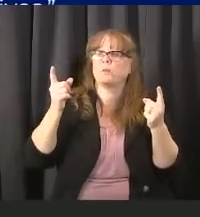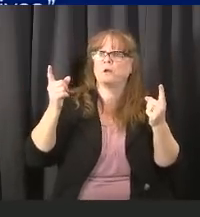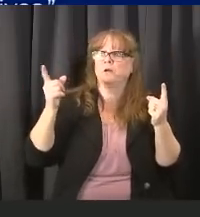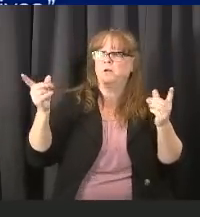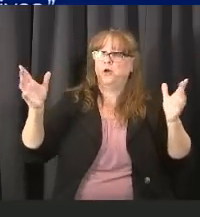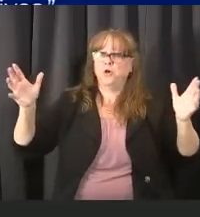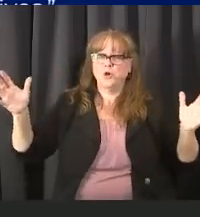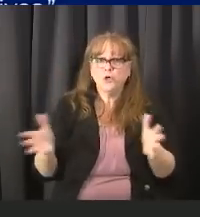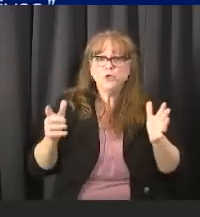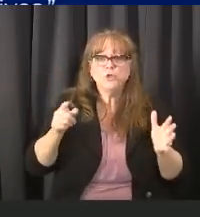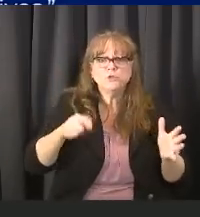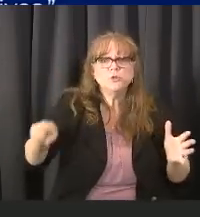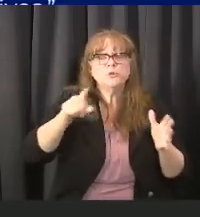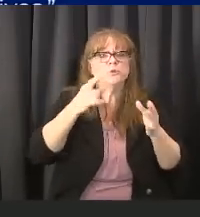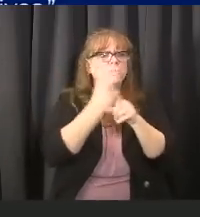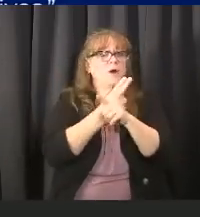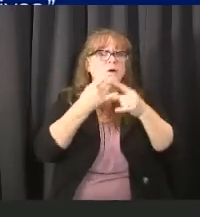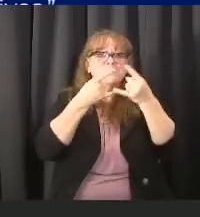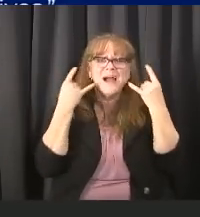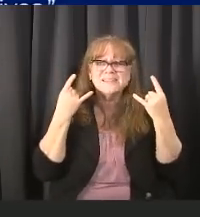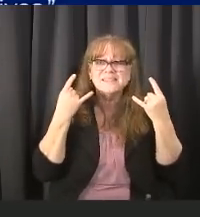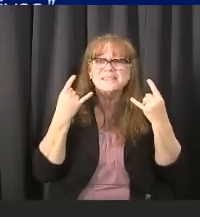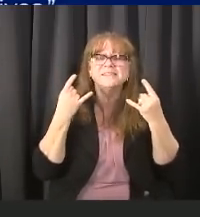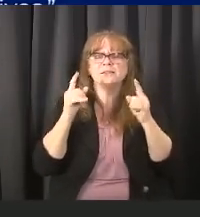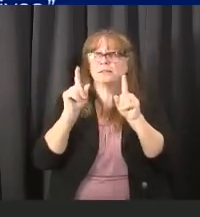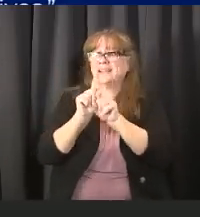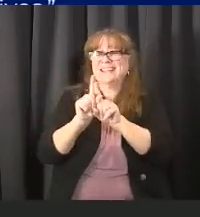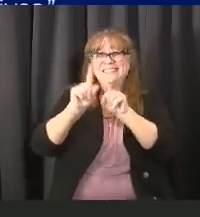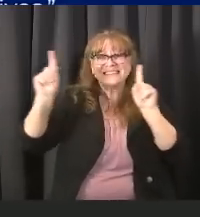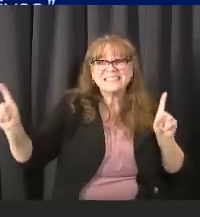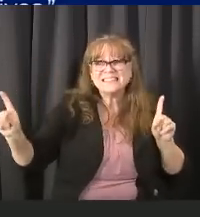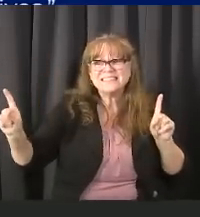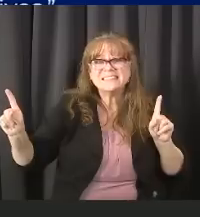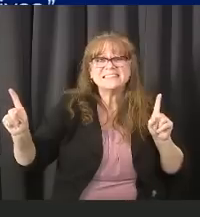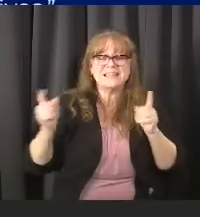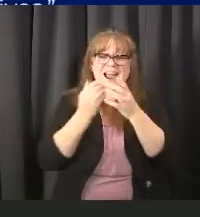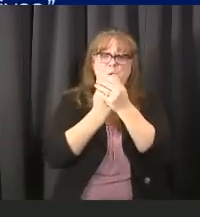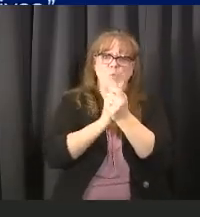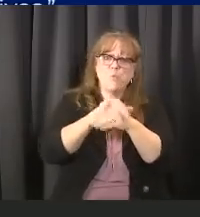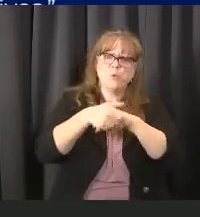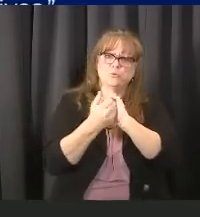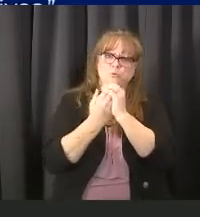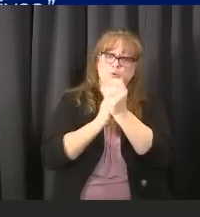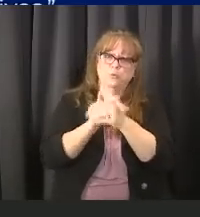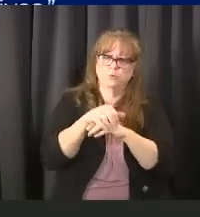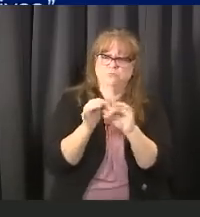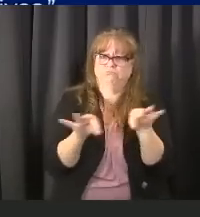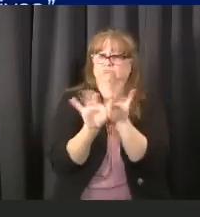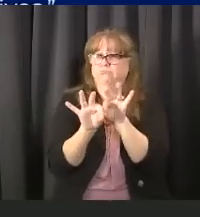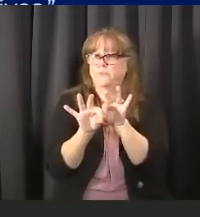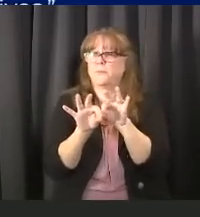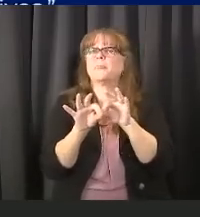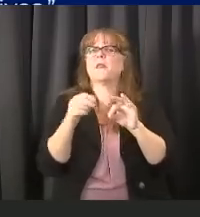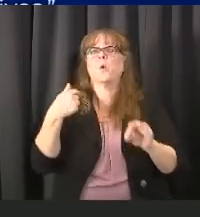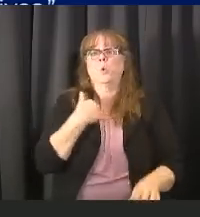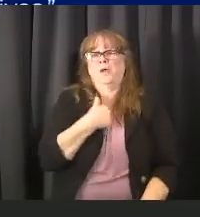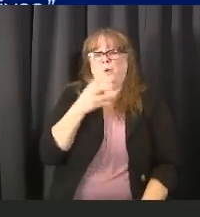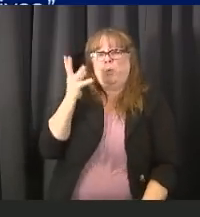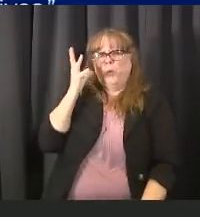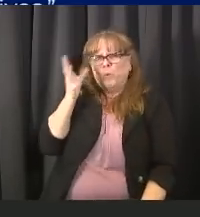washing your hands. We're going to, in the next few days, launch a similar second independent public